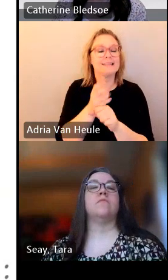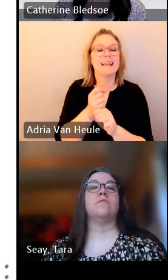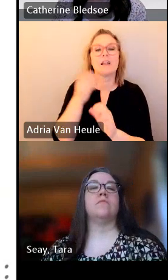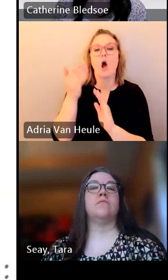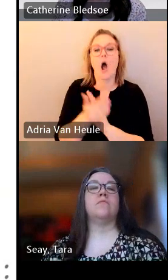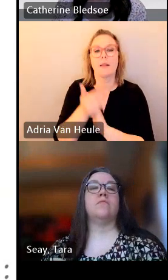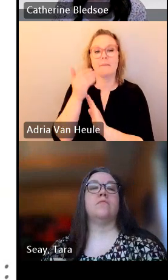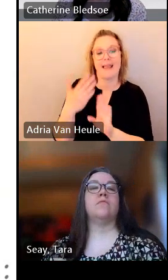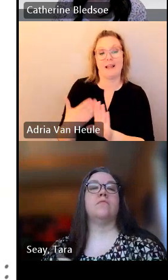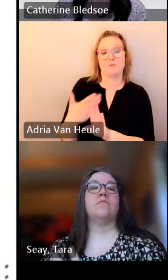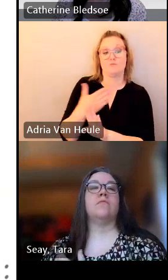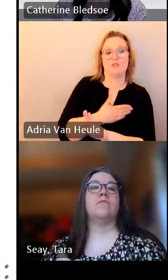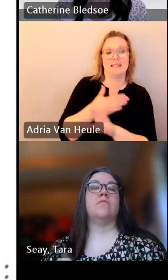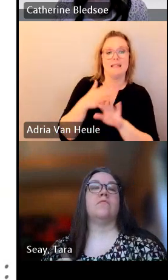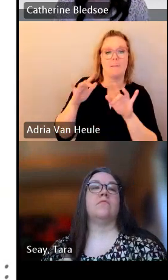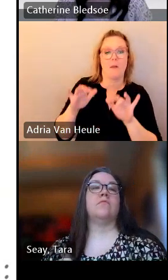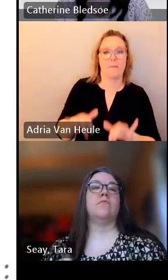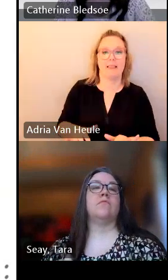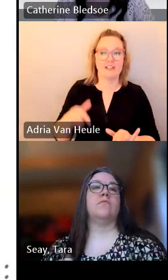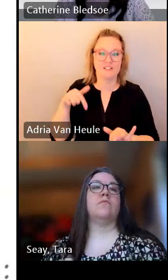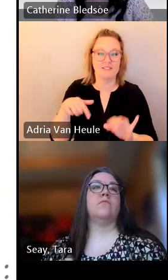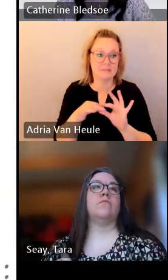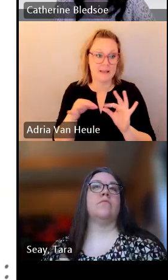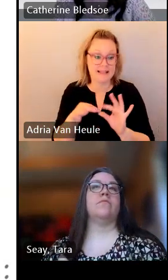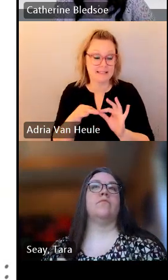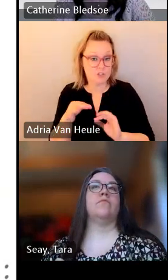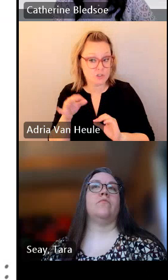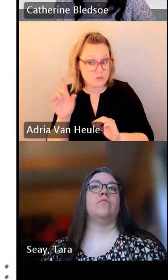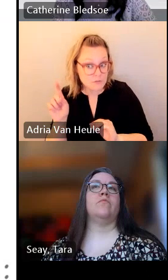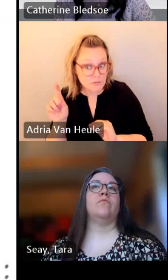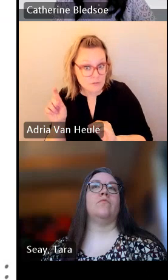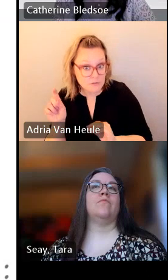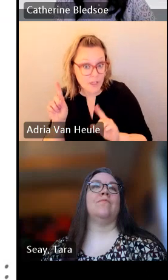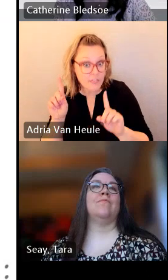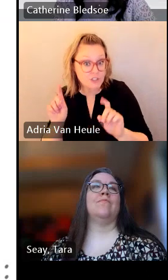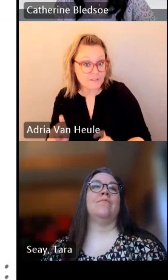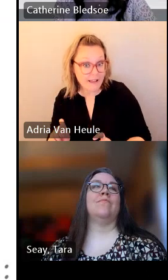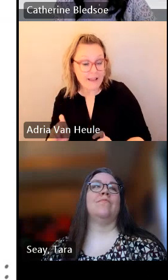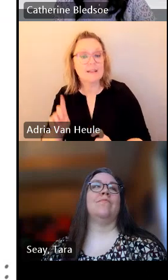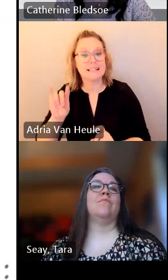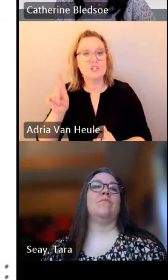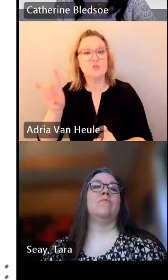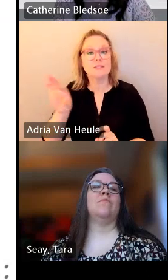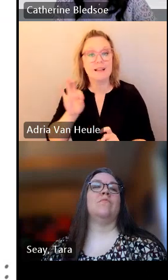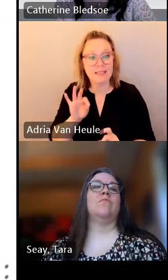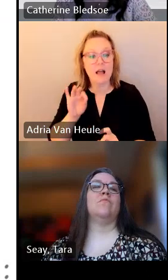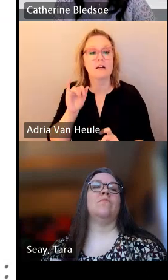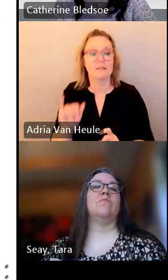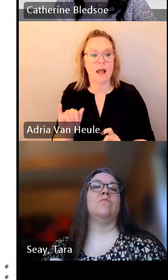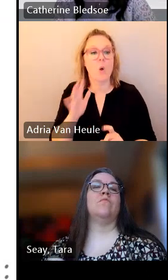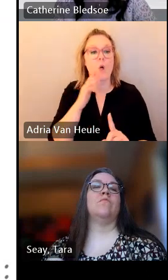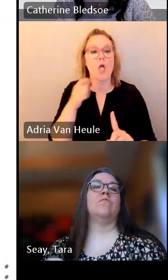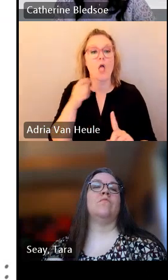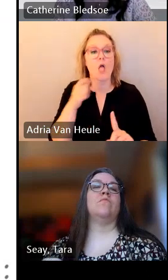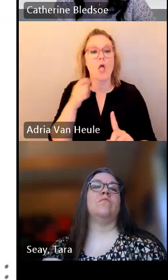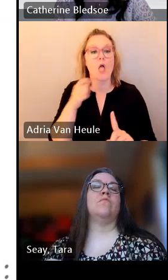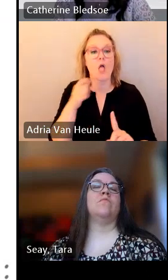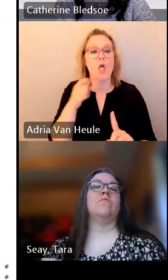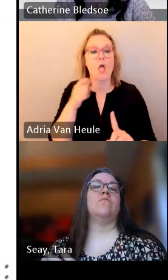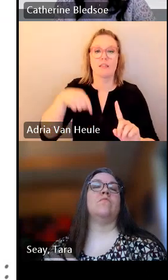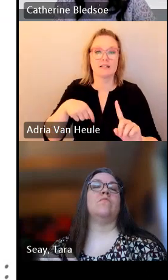pre-population of this message that asks you end the survey. And it's basically just saying that you have selected an option that will trigger this entire survey to end.